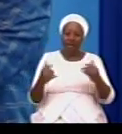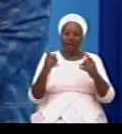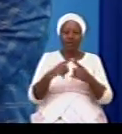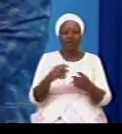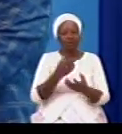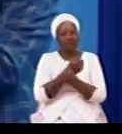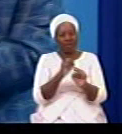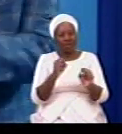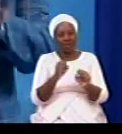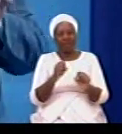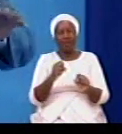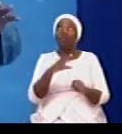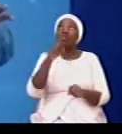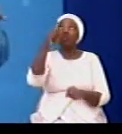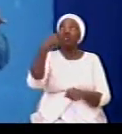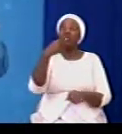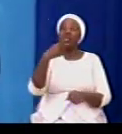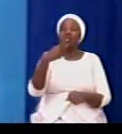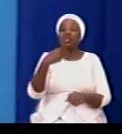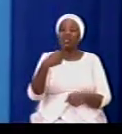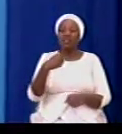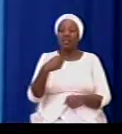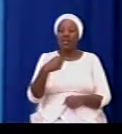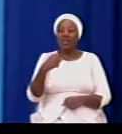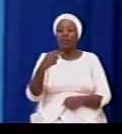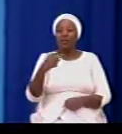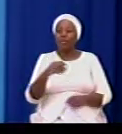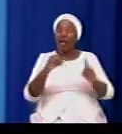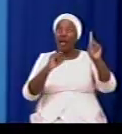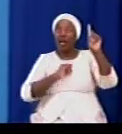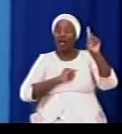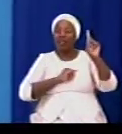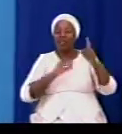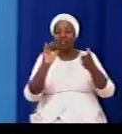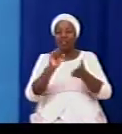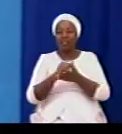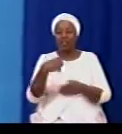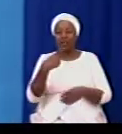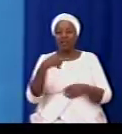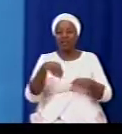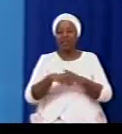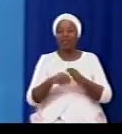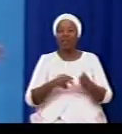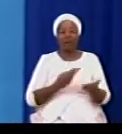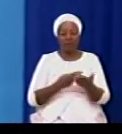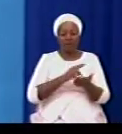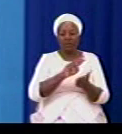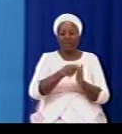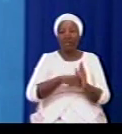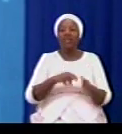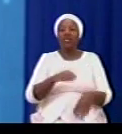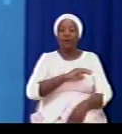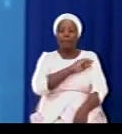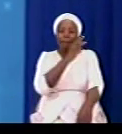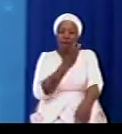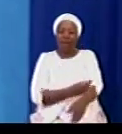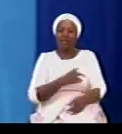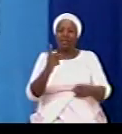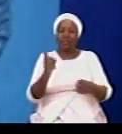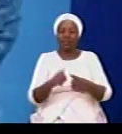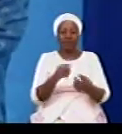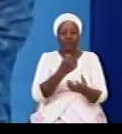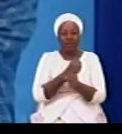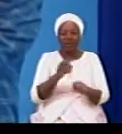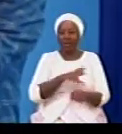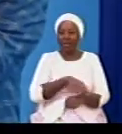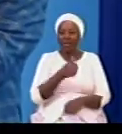in righteousness, mighty to save. And whoever you are, whatever you have done, no